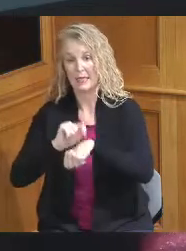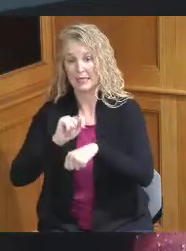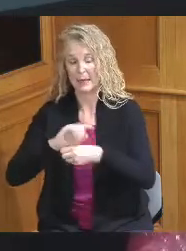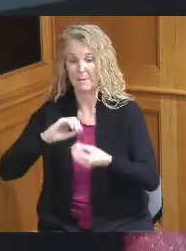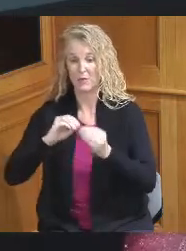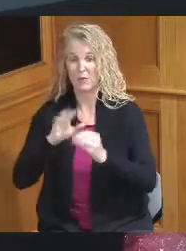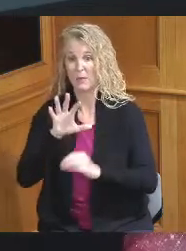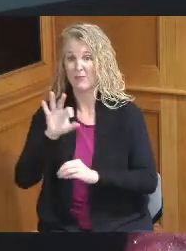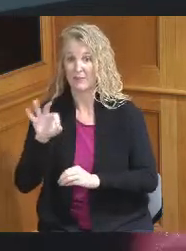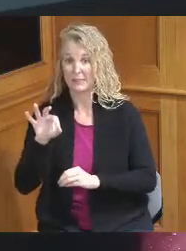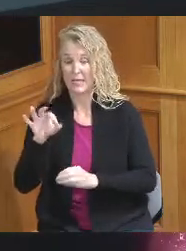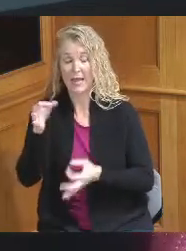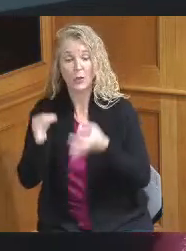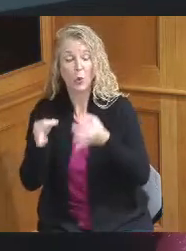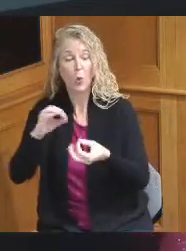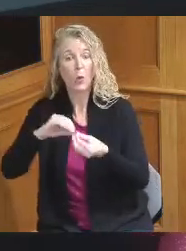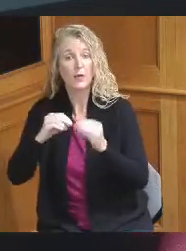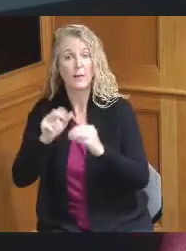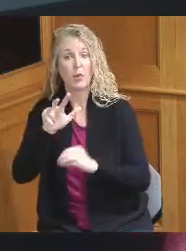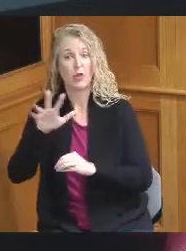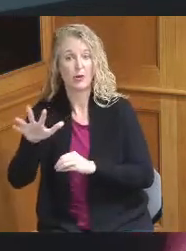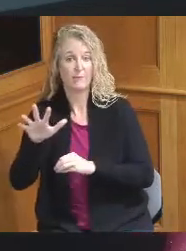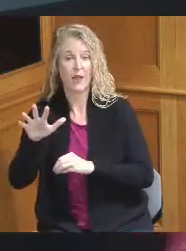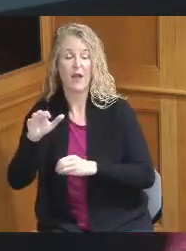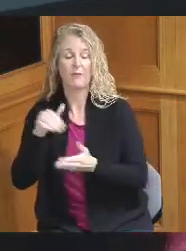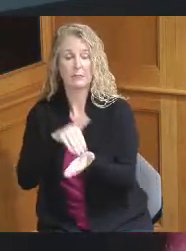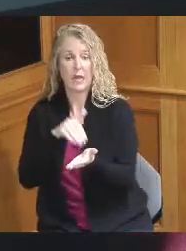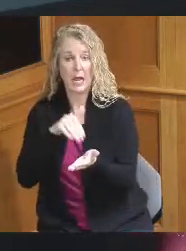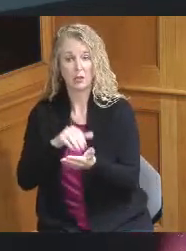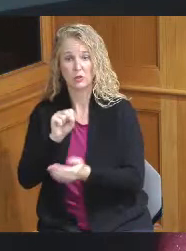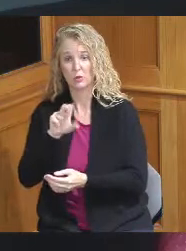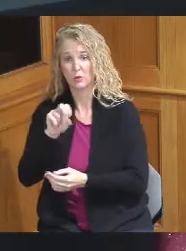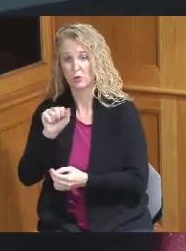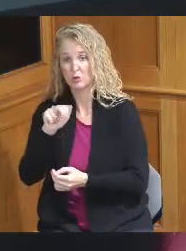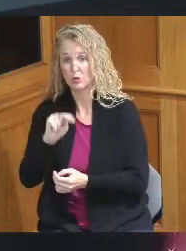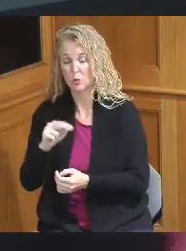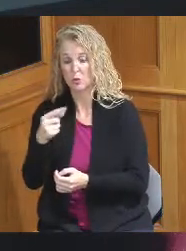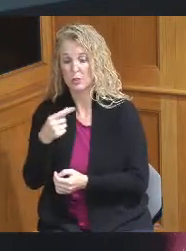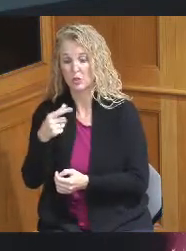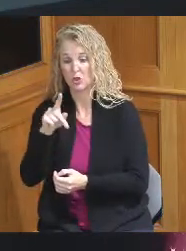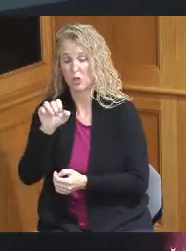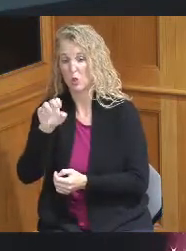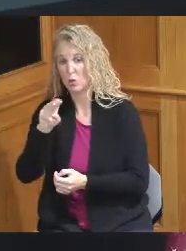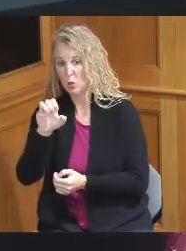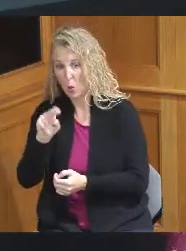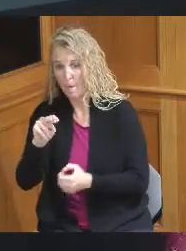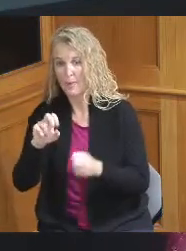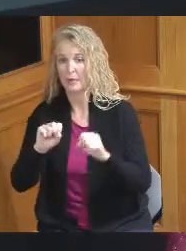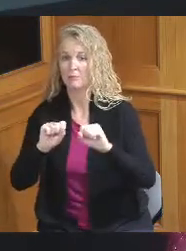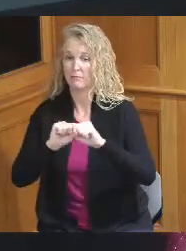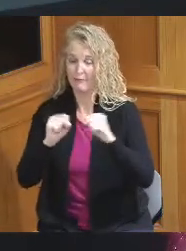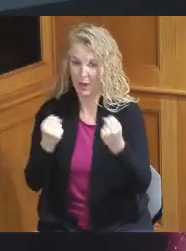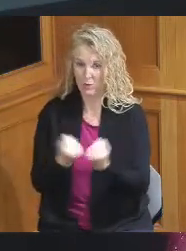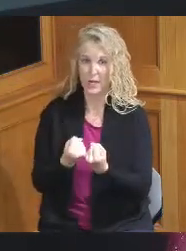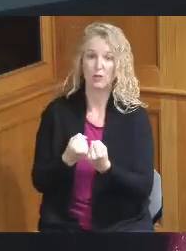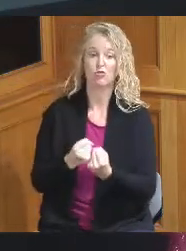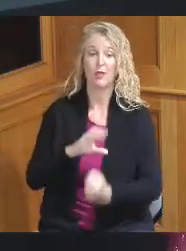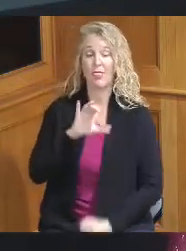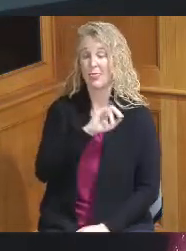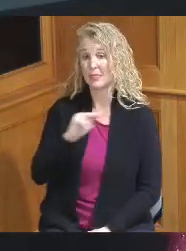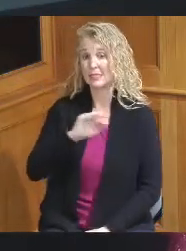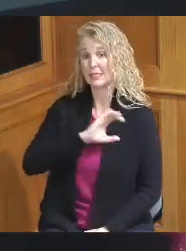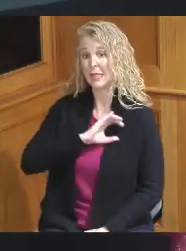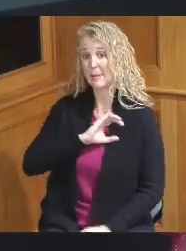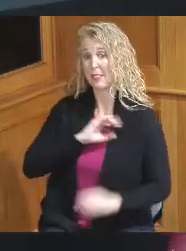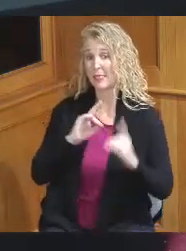Court Number 35 Doctors, the Susan G. Komen Foundation, the Cincinnati Police Department, the